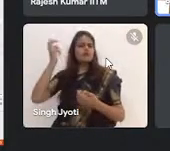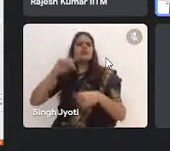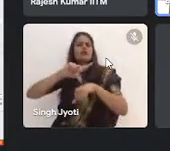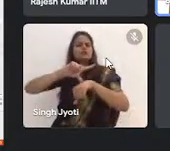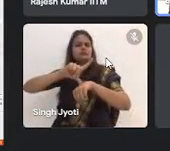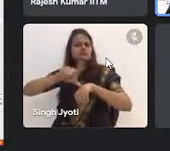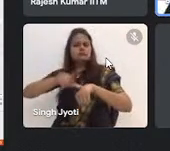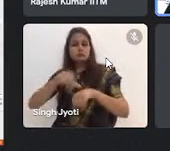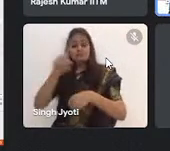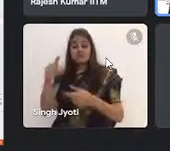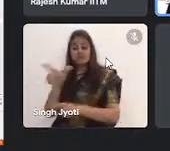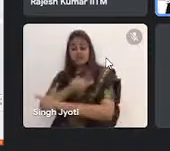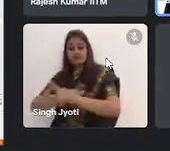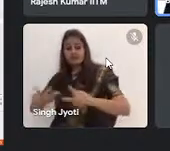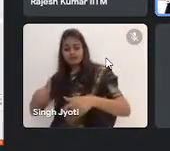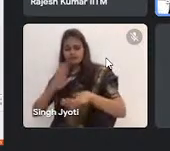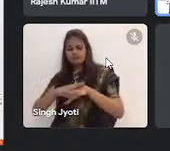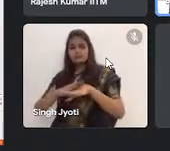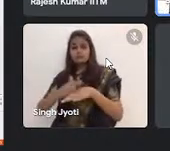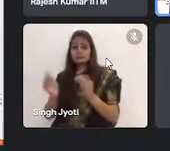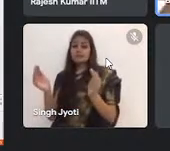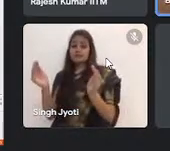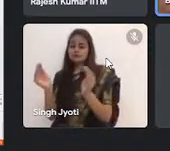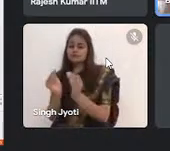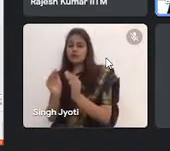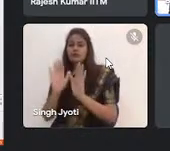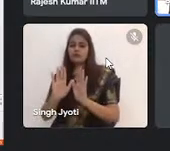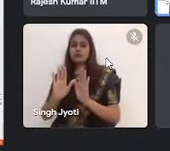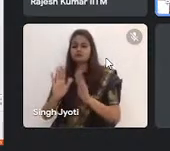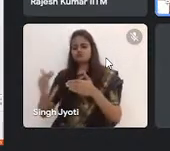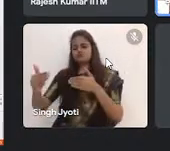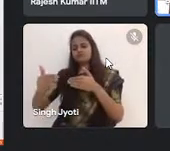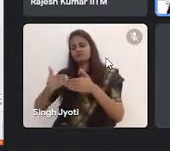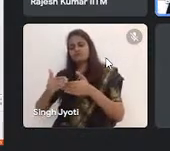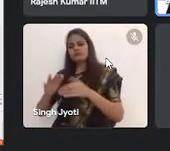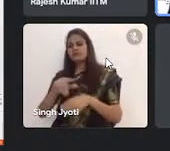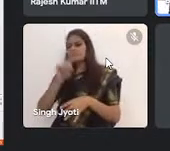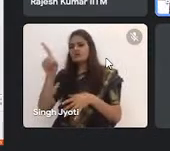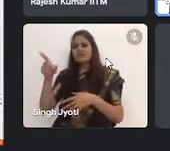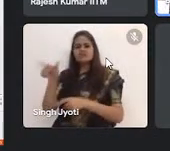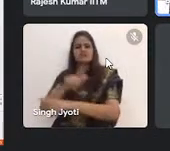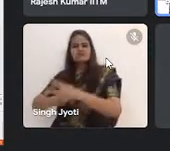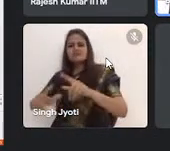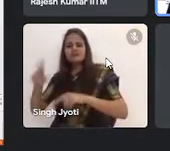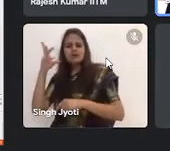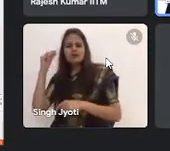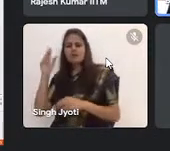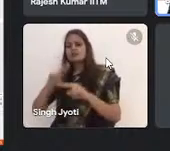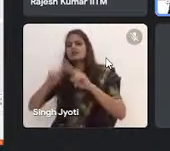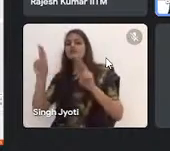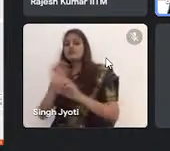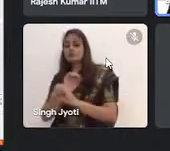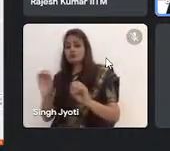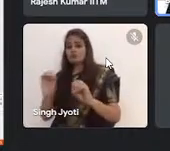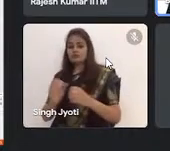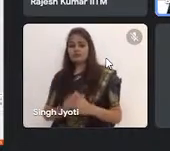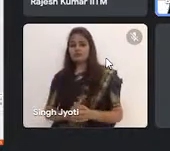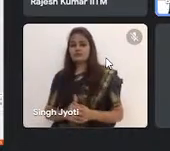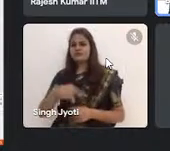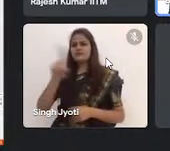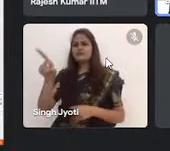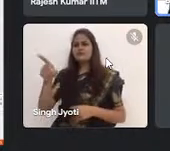language experience for the first year of life. They don't hear spoken language. Then they have poor speech perception